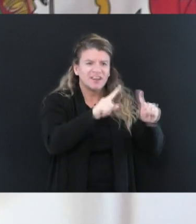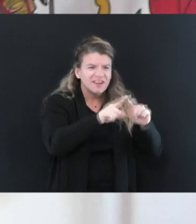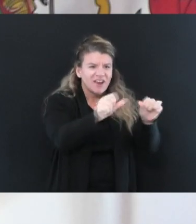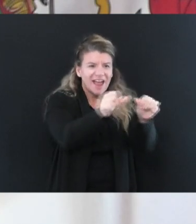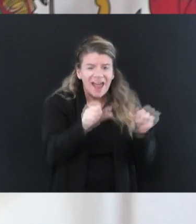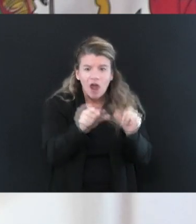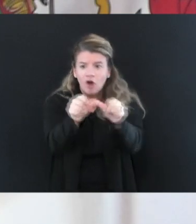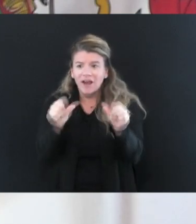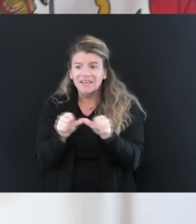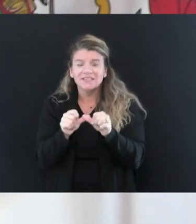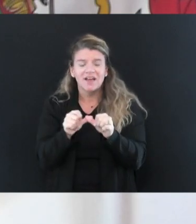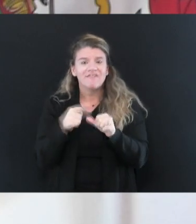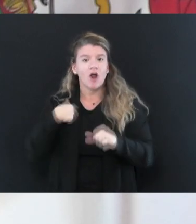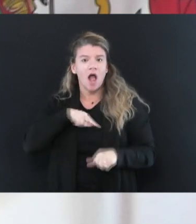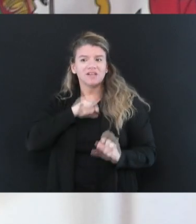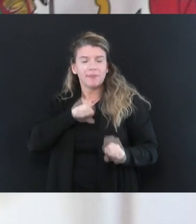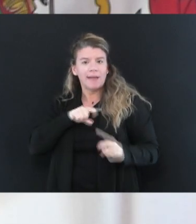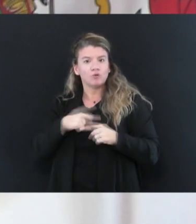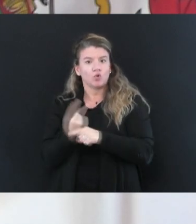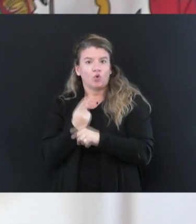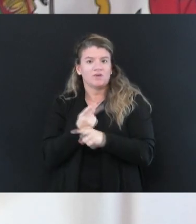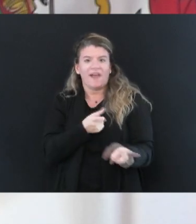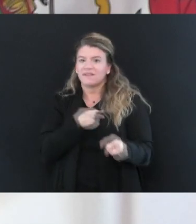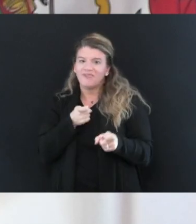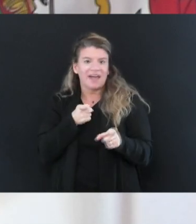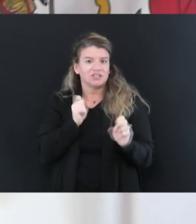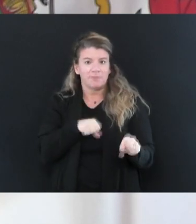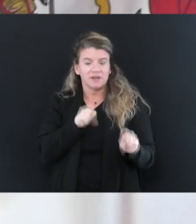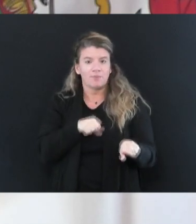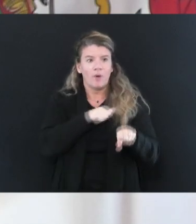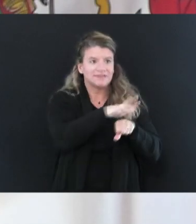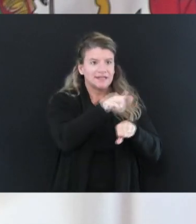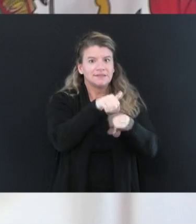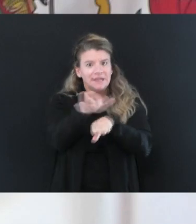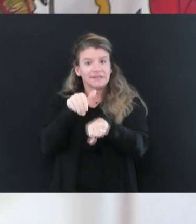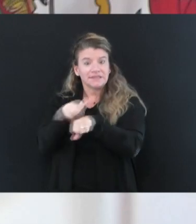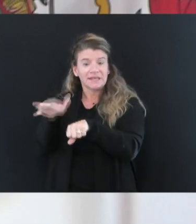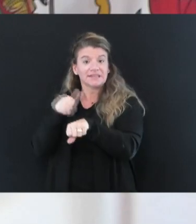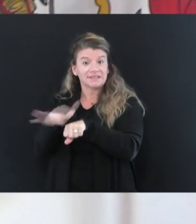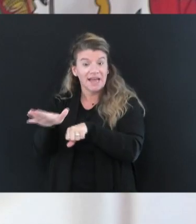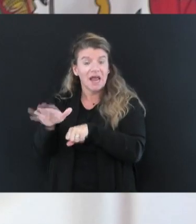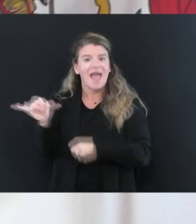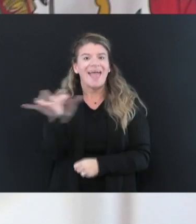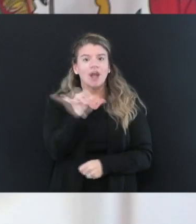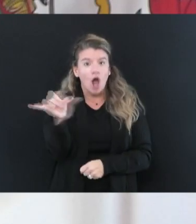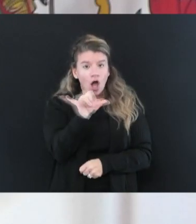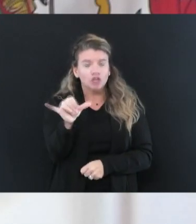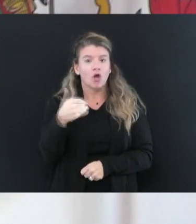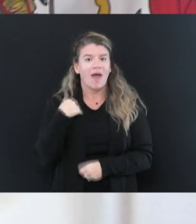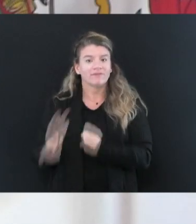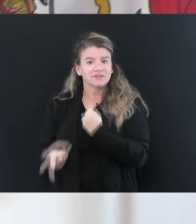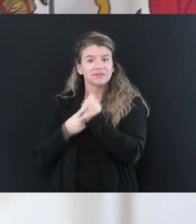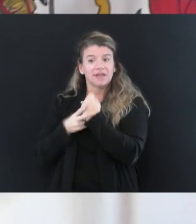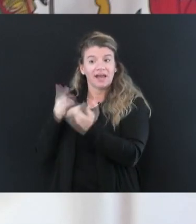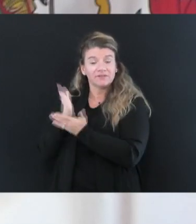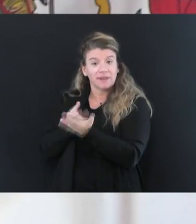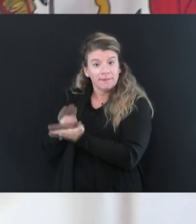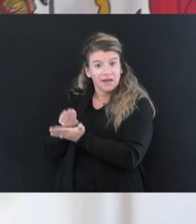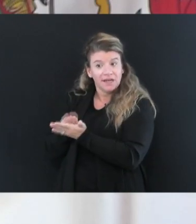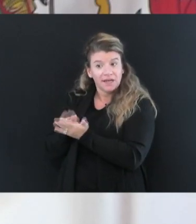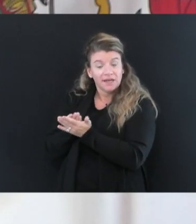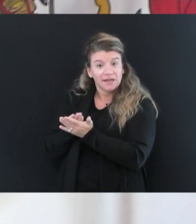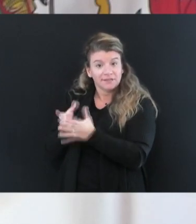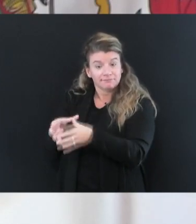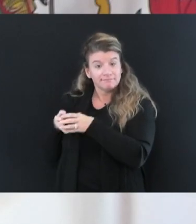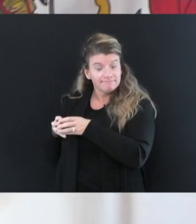as expeditiously as we possibly could, and we would have monies to be able to prevent things